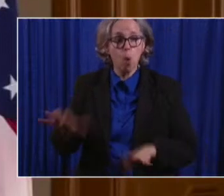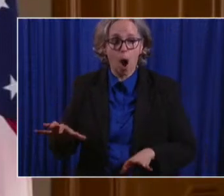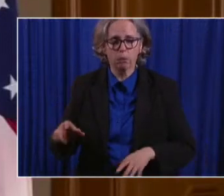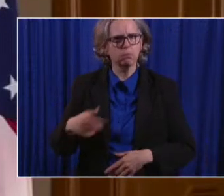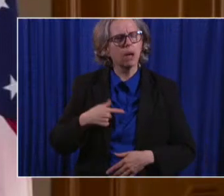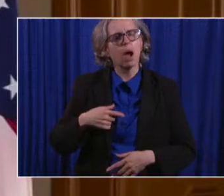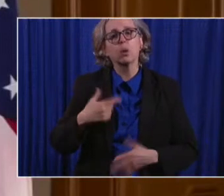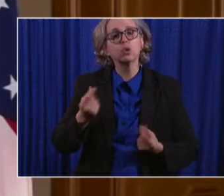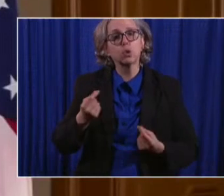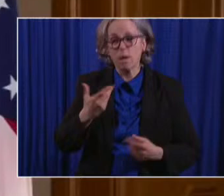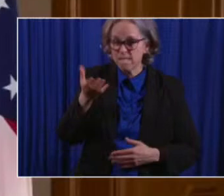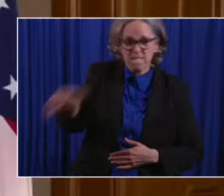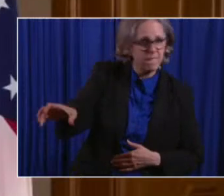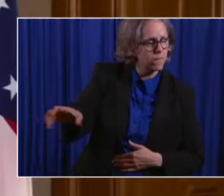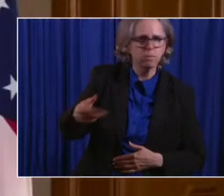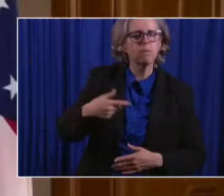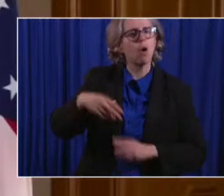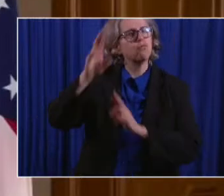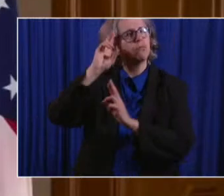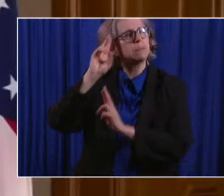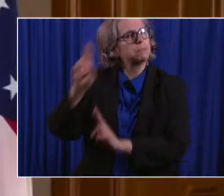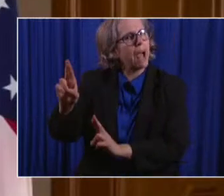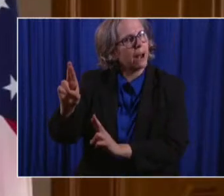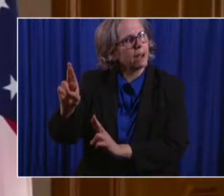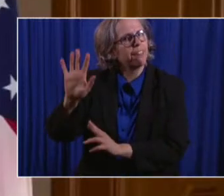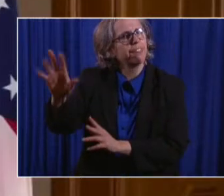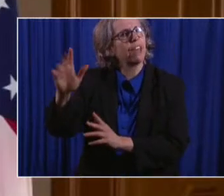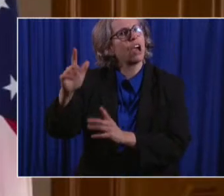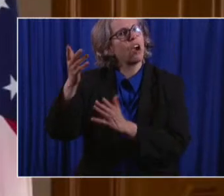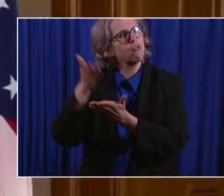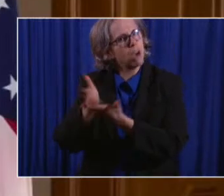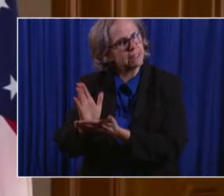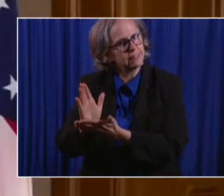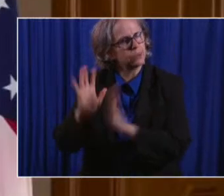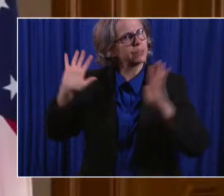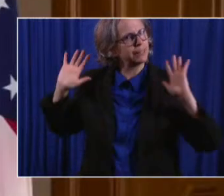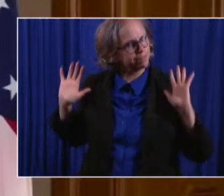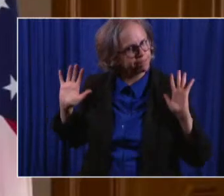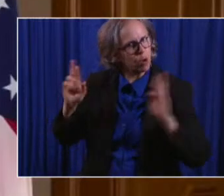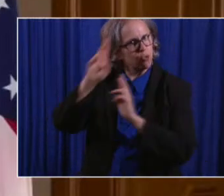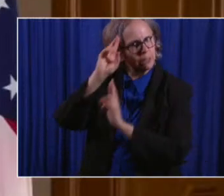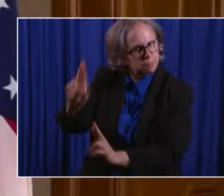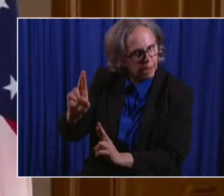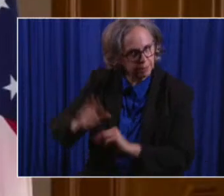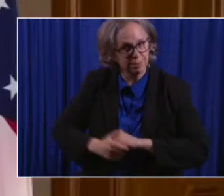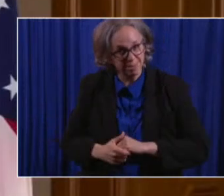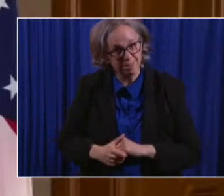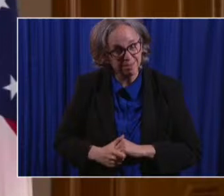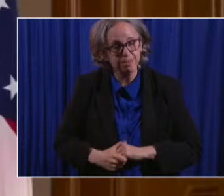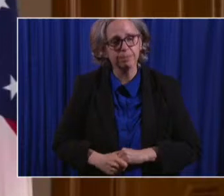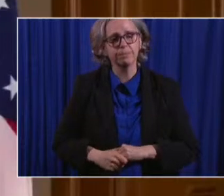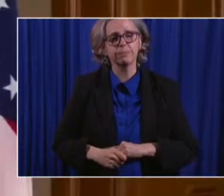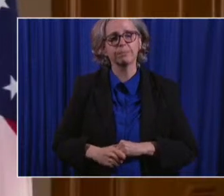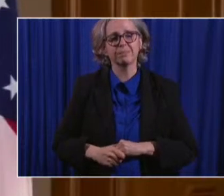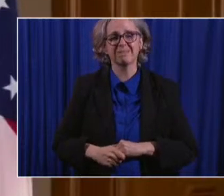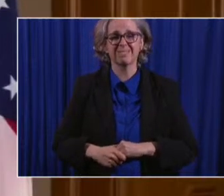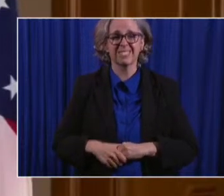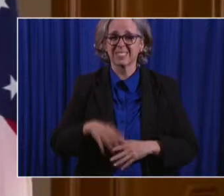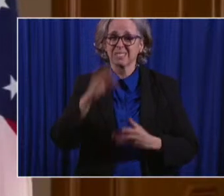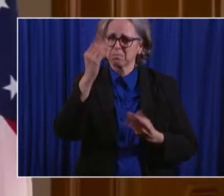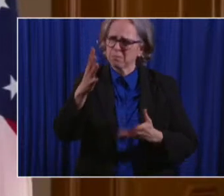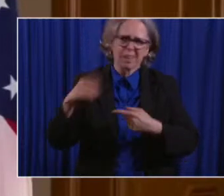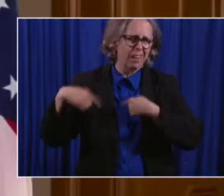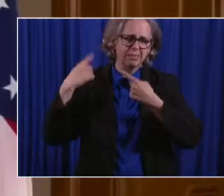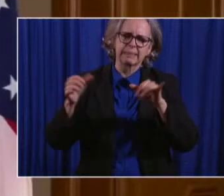And, no one should force them to be vaccinated. I've said, John, all along that we really are